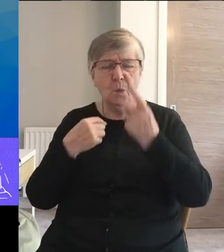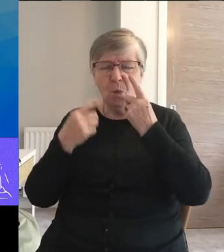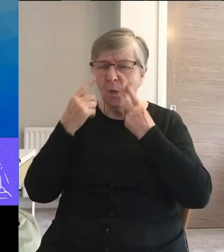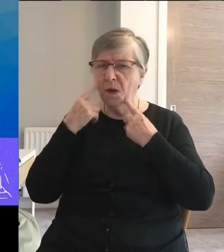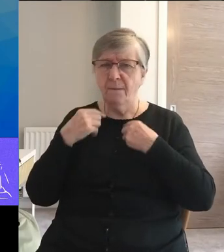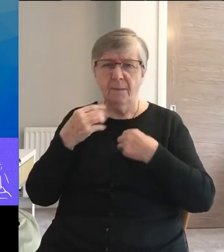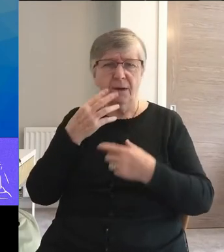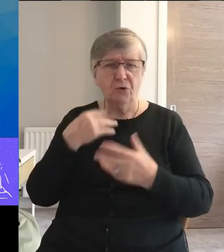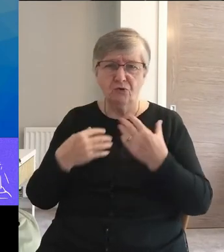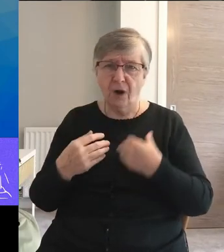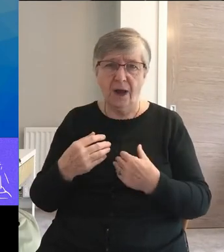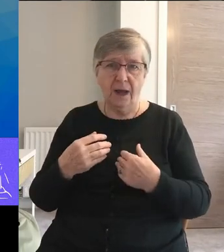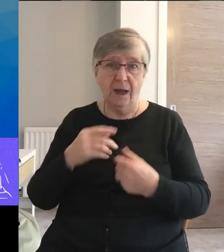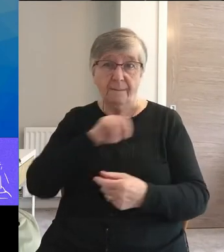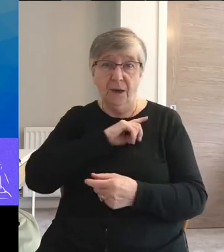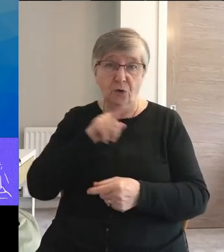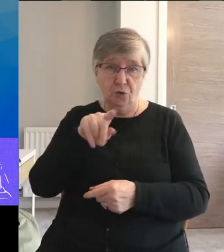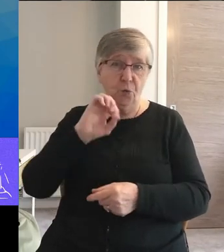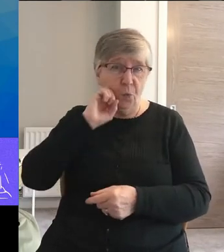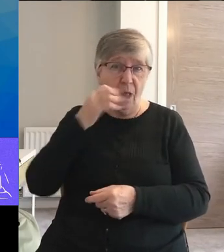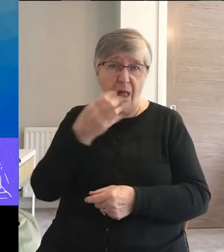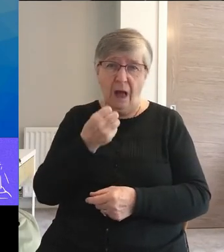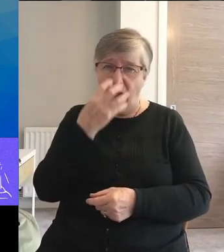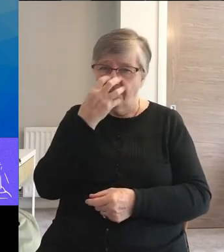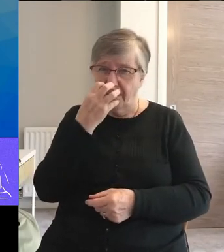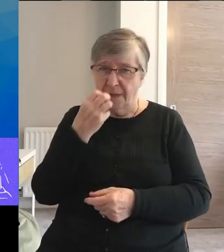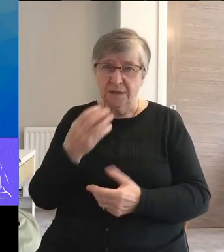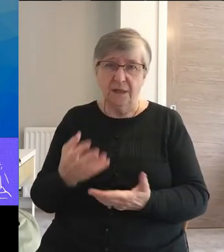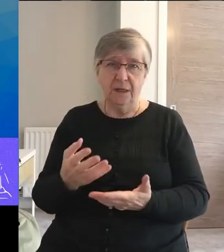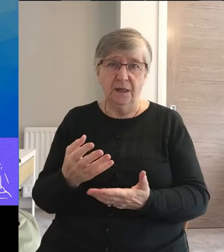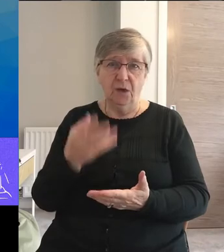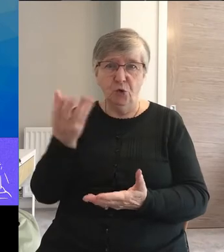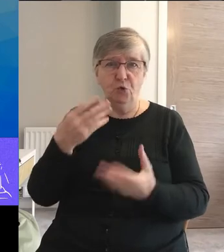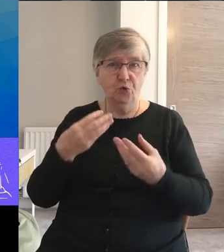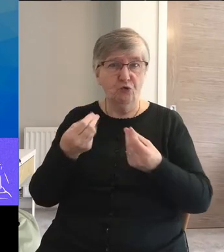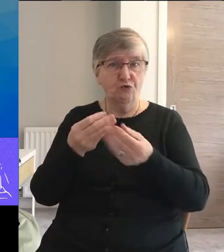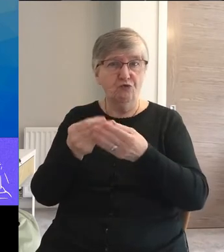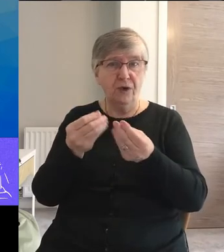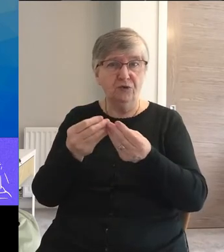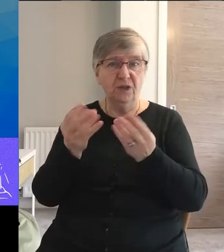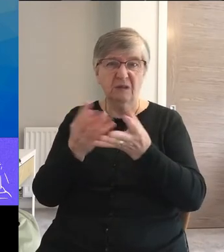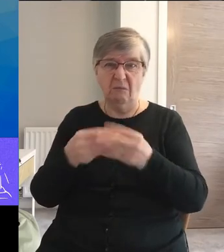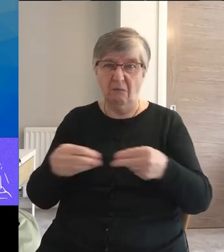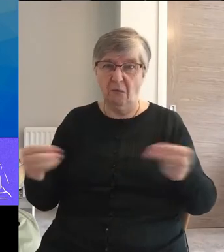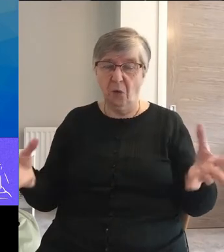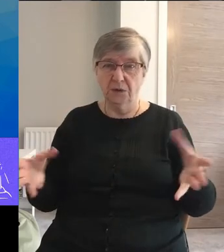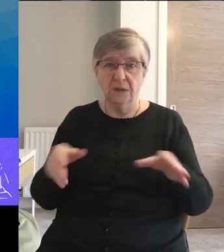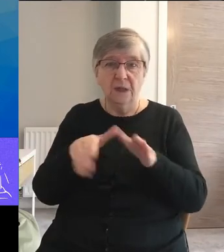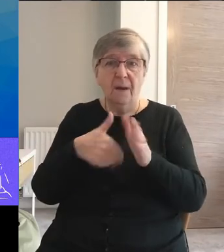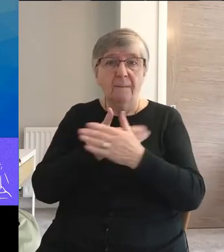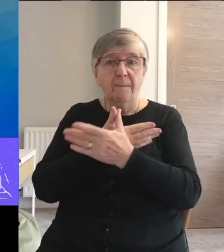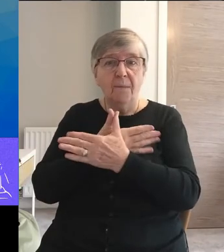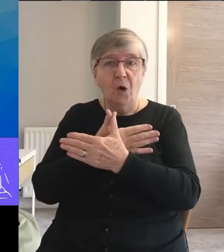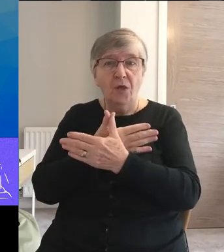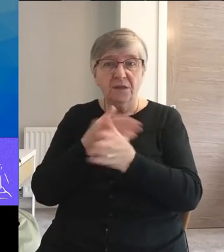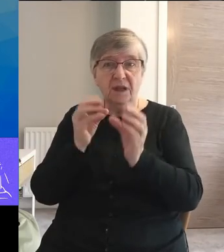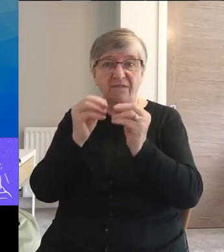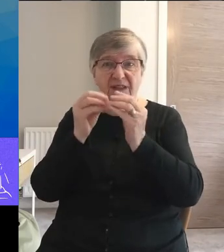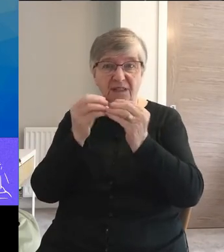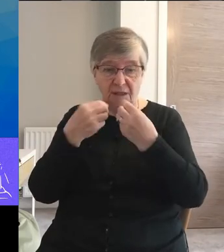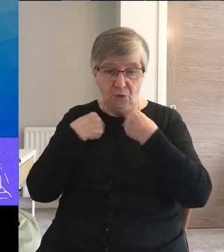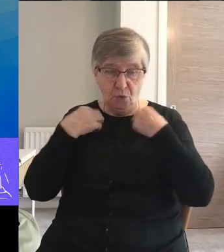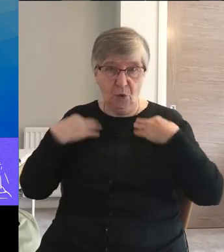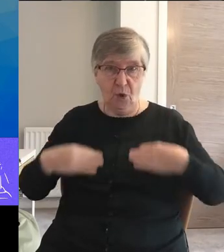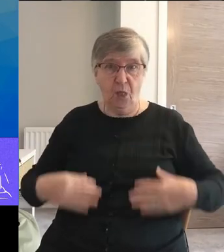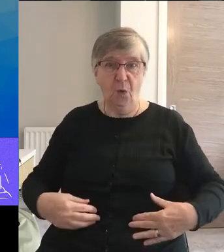wail because of the misery that is coming on you. Your wealth has rotted, and moths have eaten your clothes. Your gold